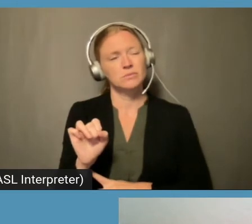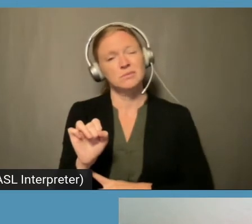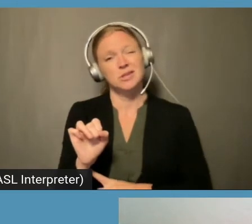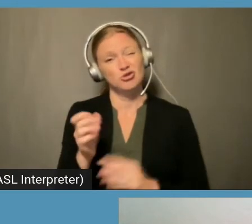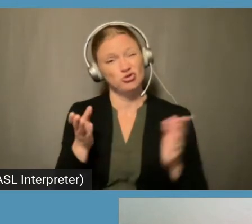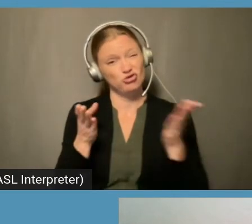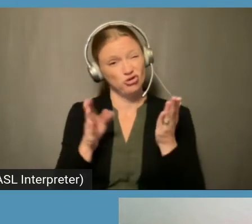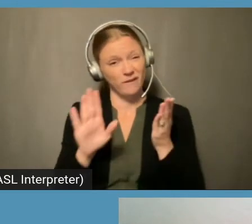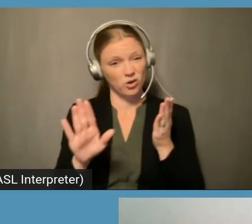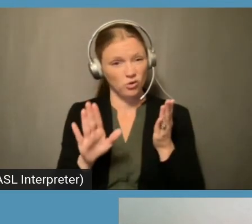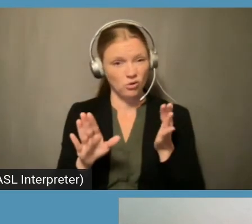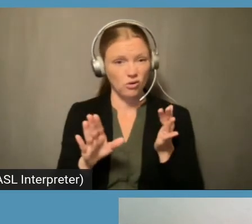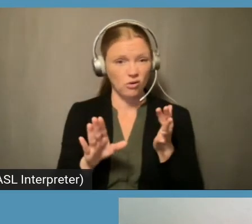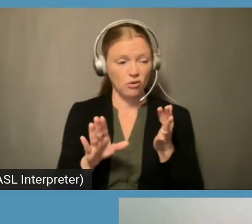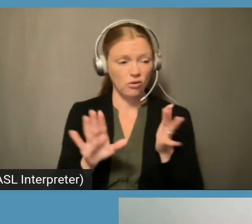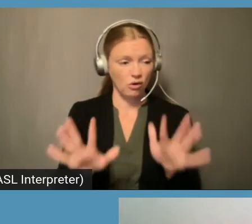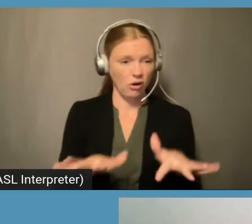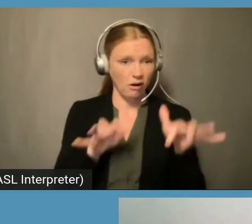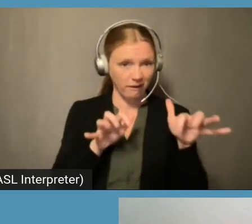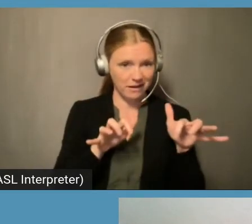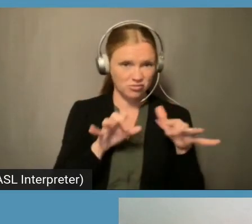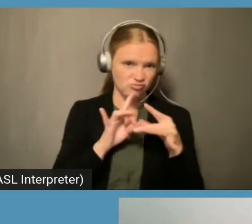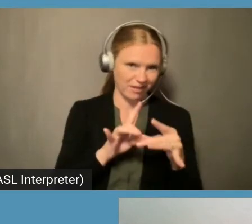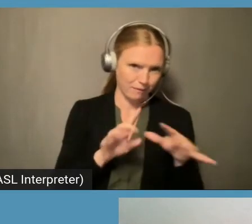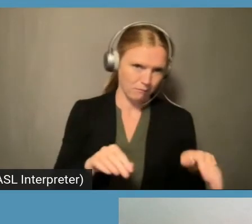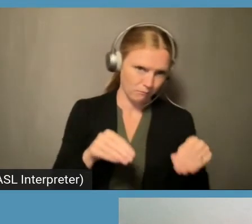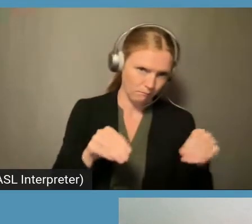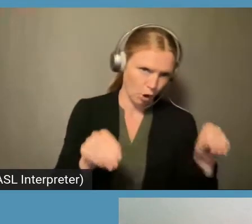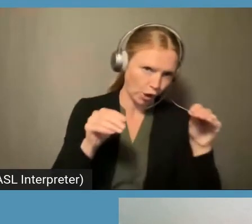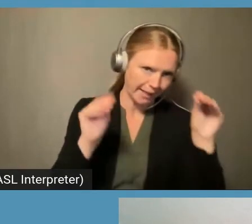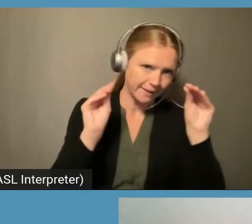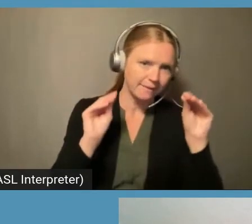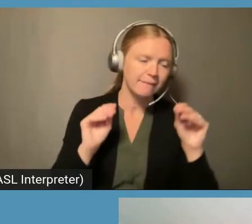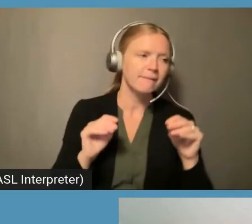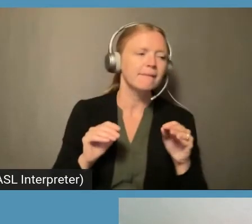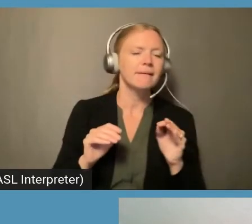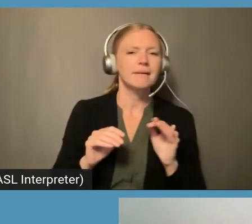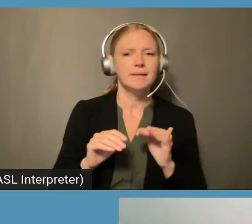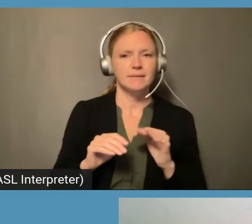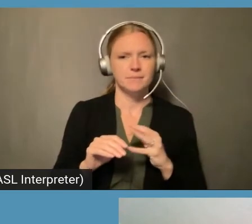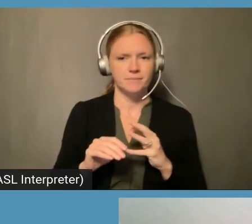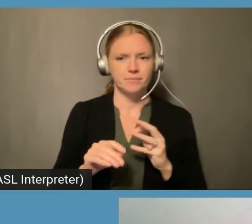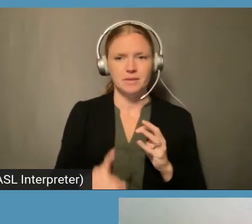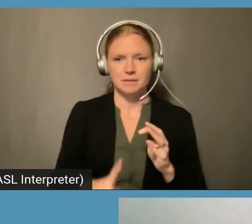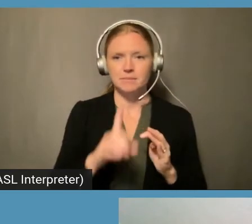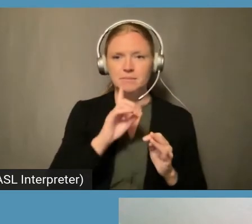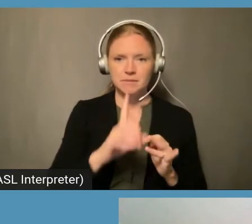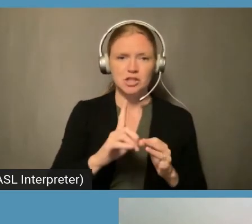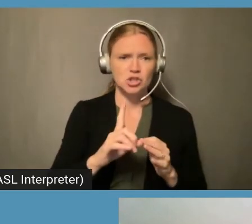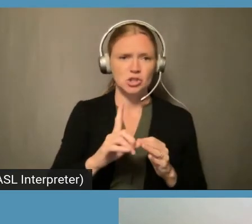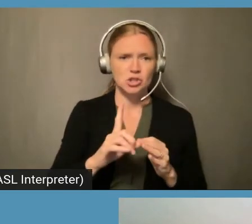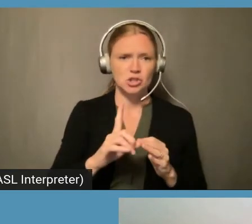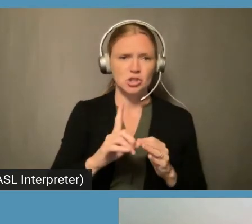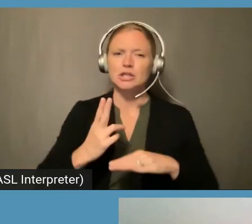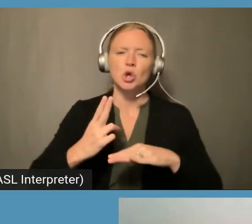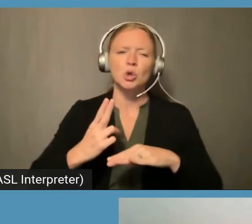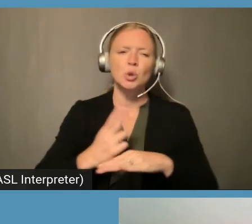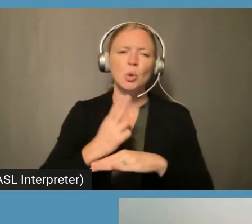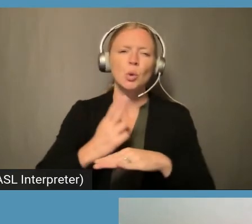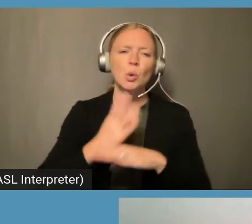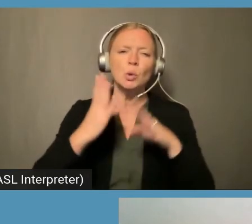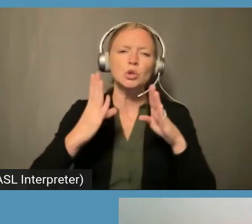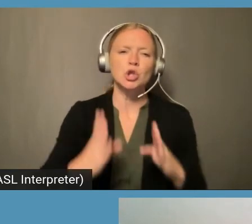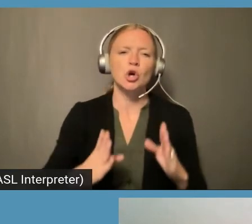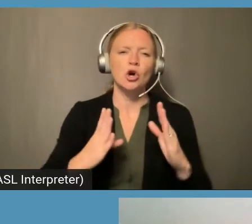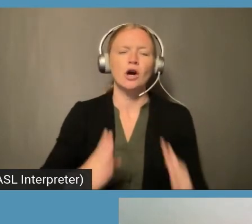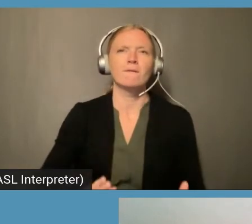serving your audience from a marketing perspective, I think the best thing to do is just make it extraordinarily user-friendly, and